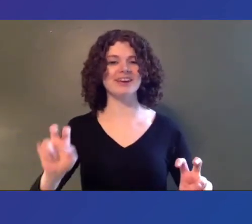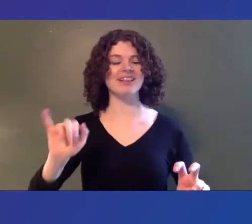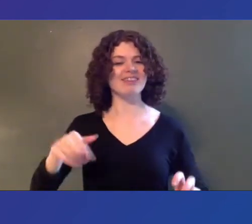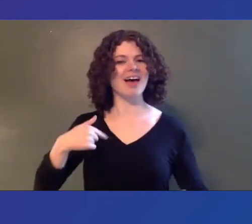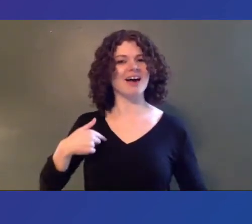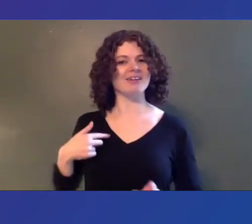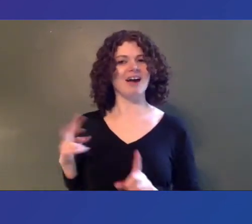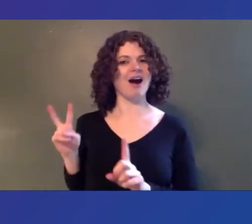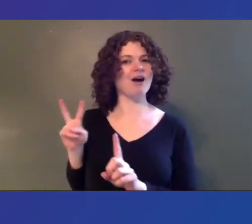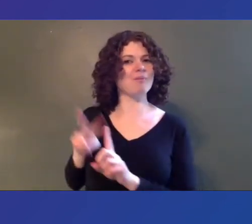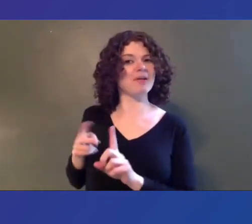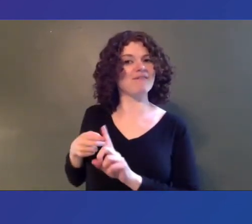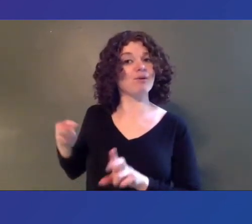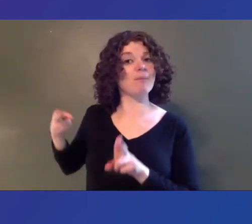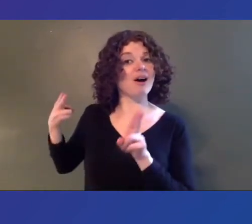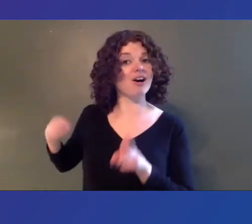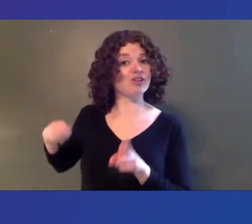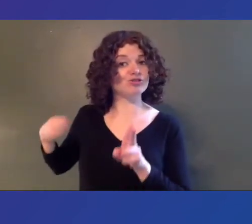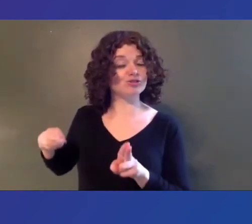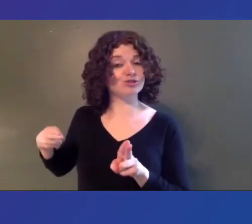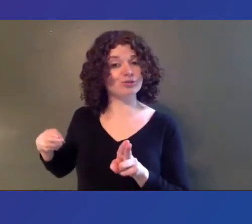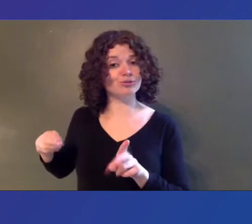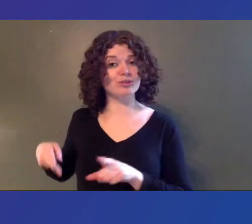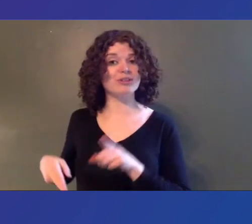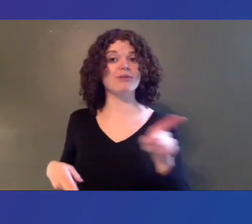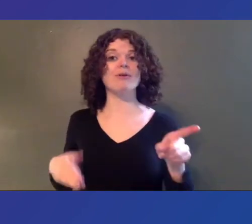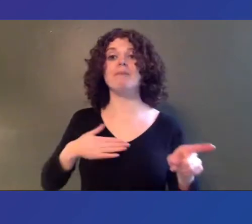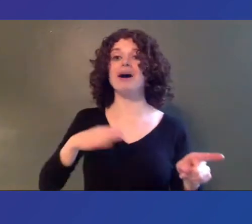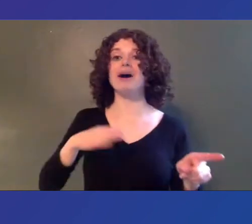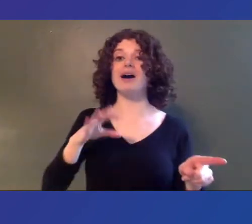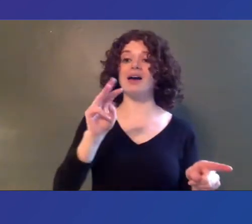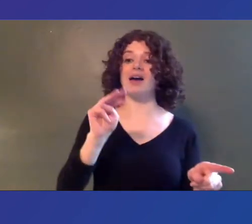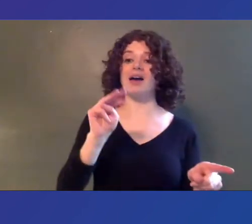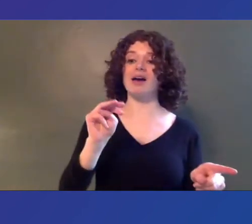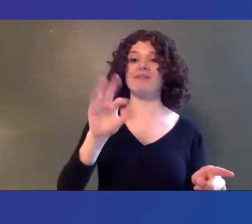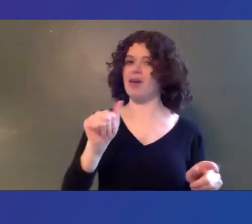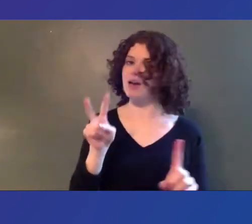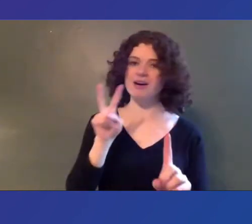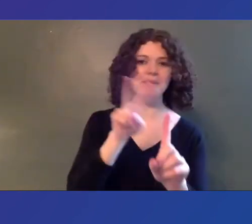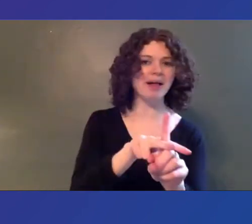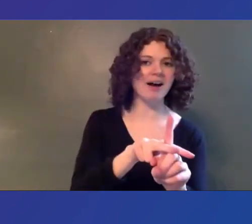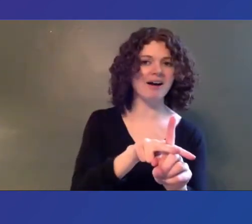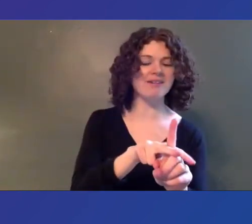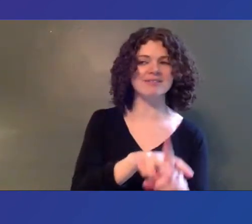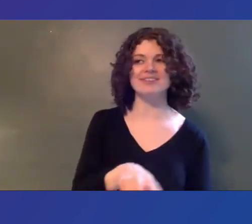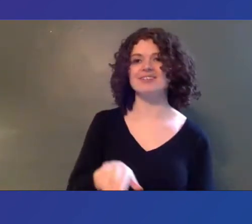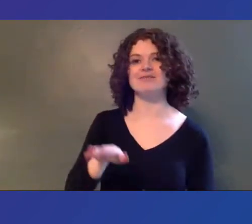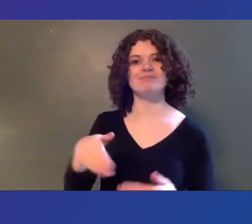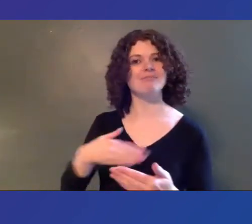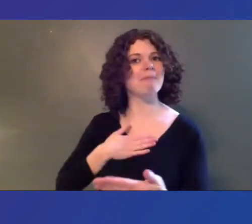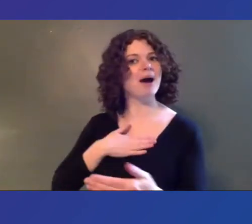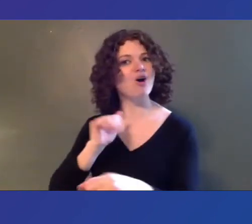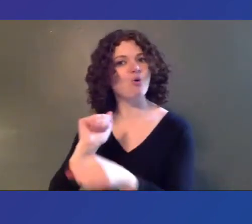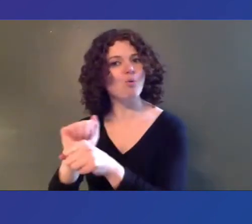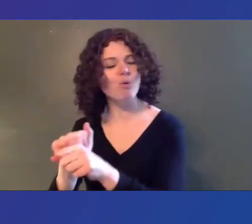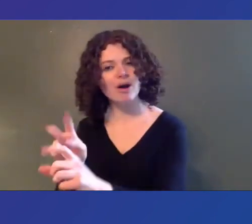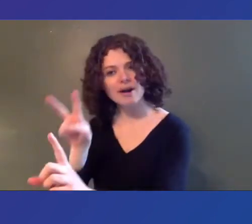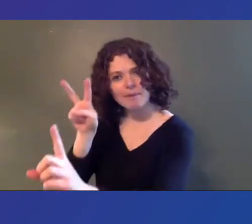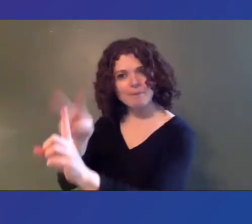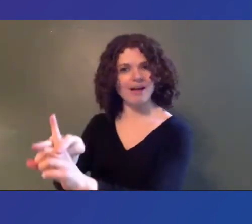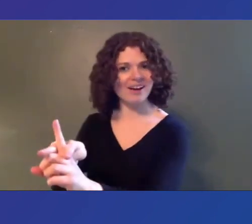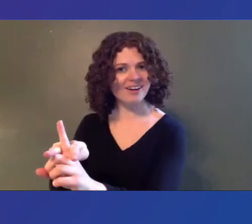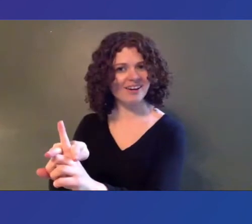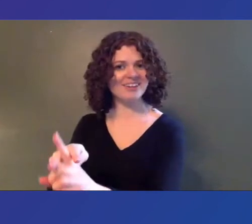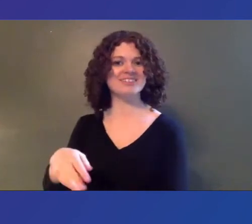College when I did my MFA there. I brought that into my jobs, my career. I brought that now into